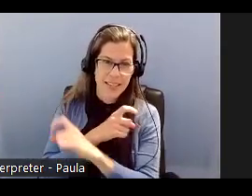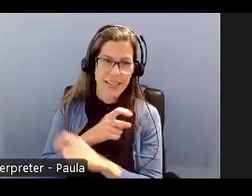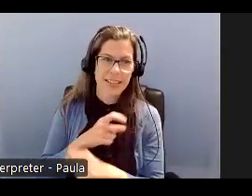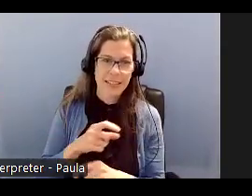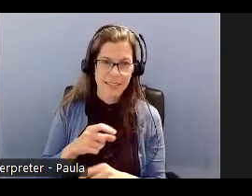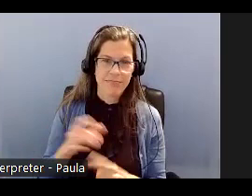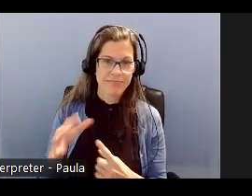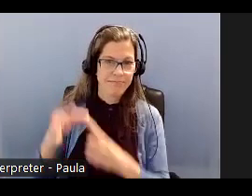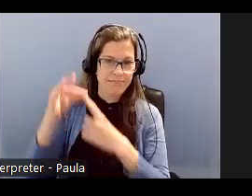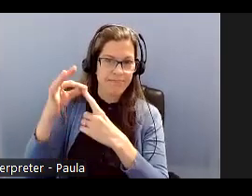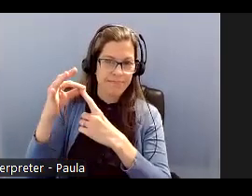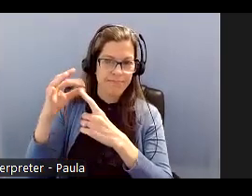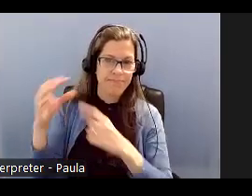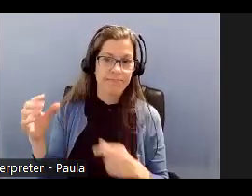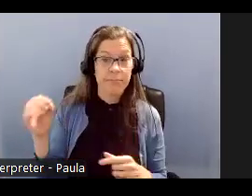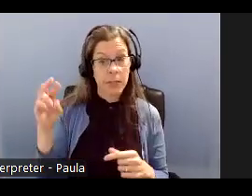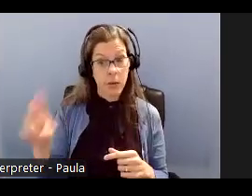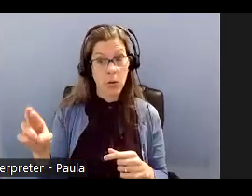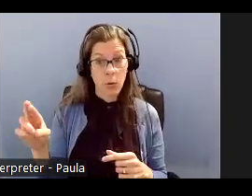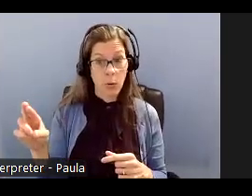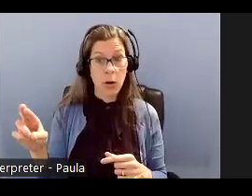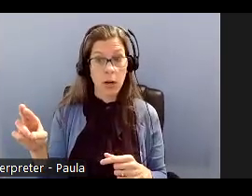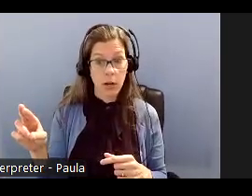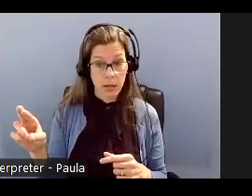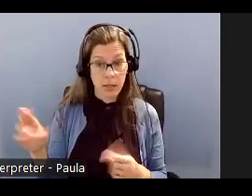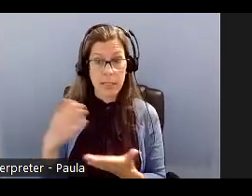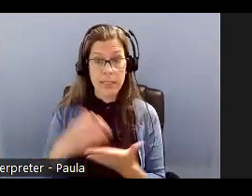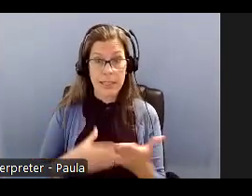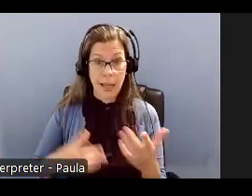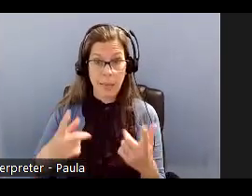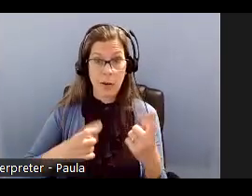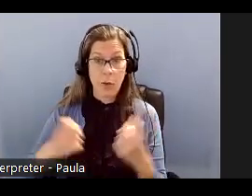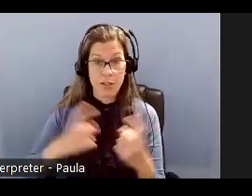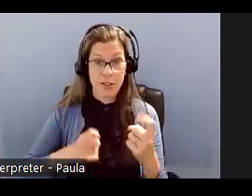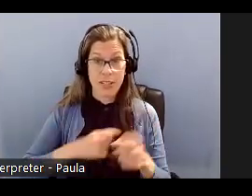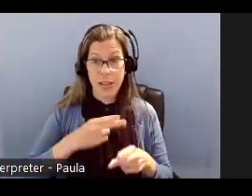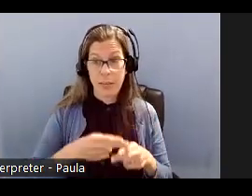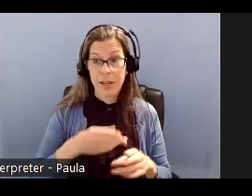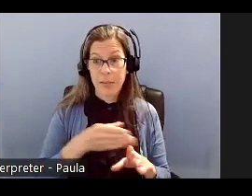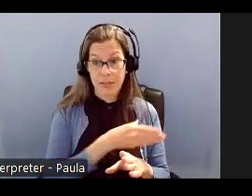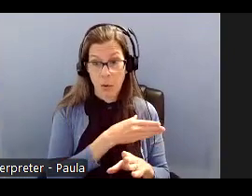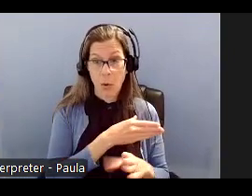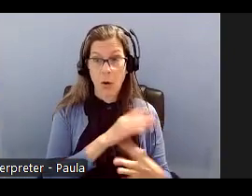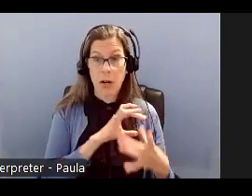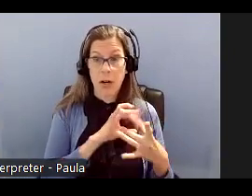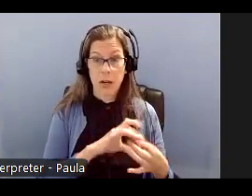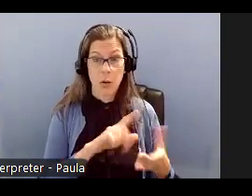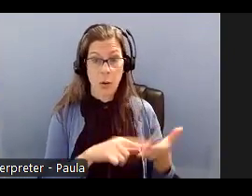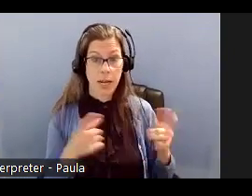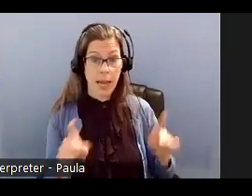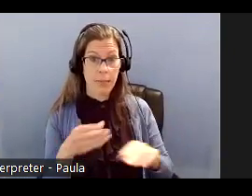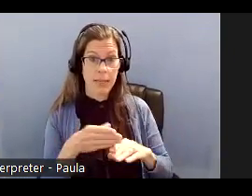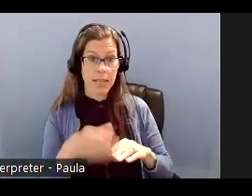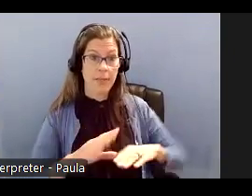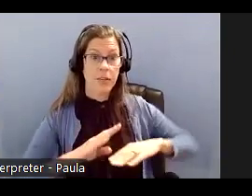nuanced. Or there are things, like I noted before, that are in regards to what happens after we've met